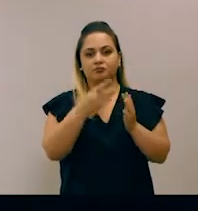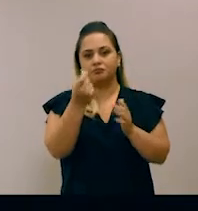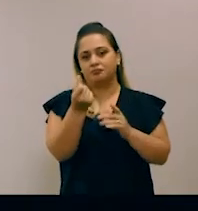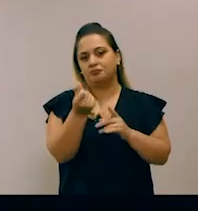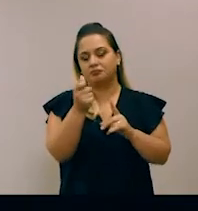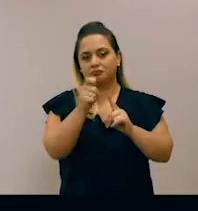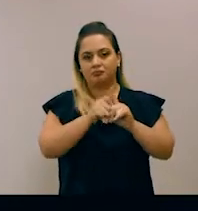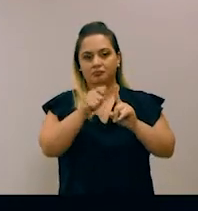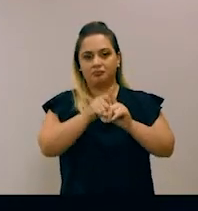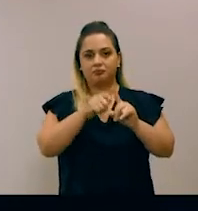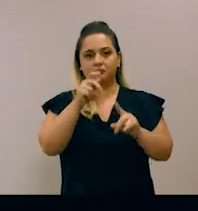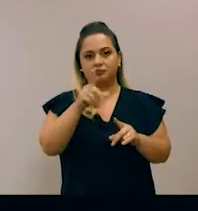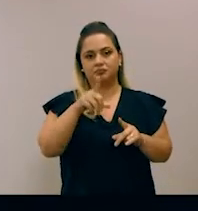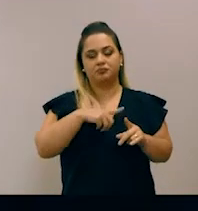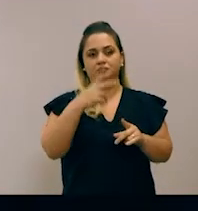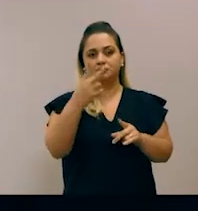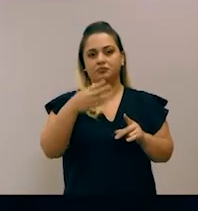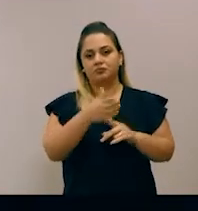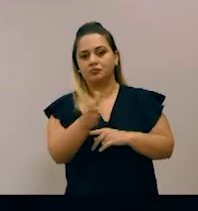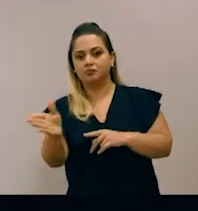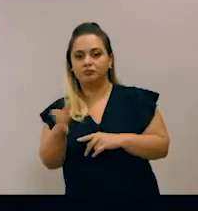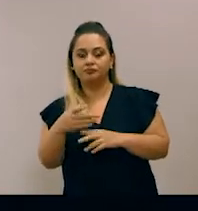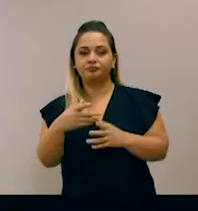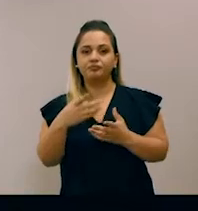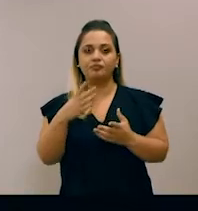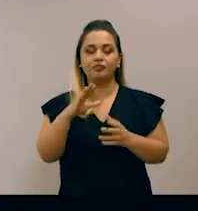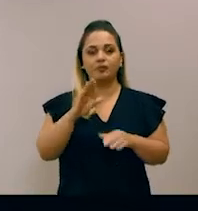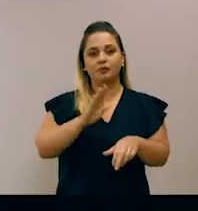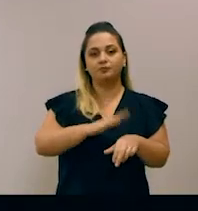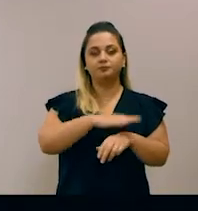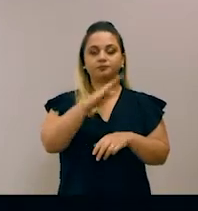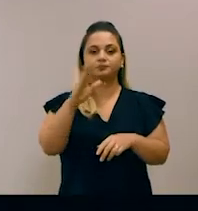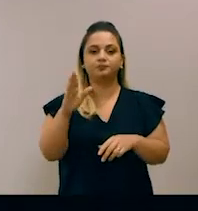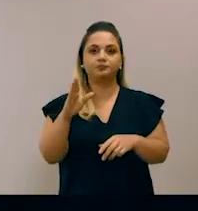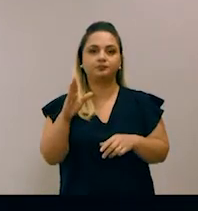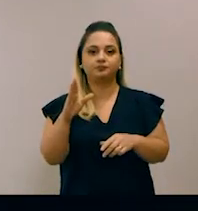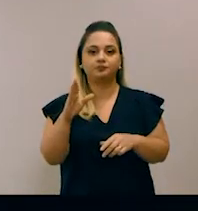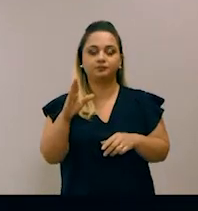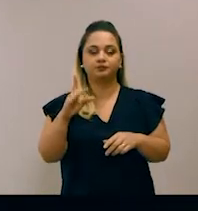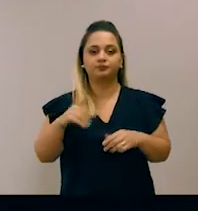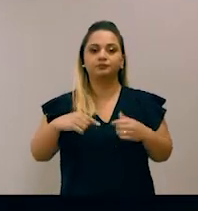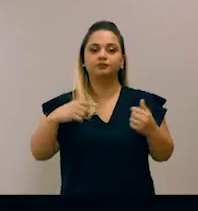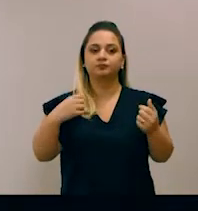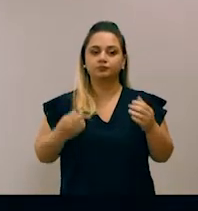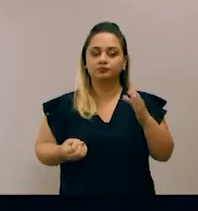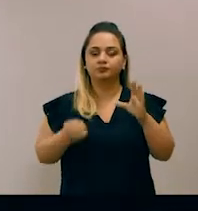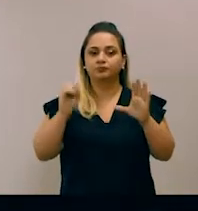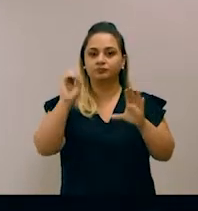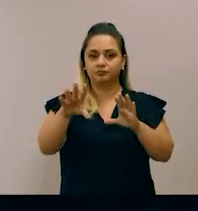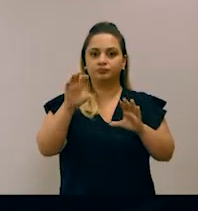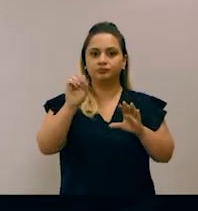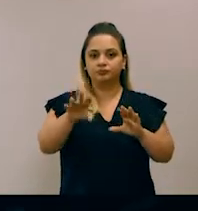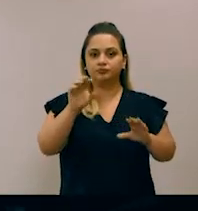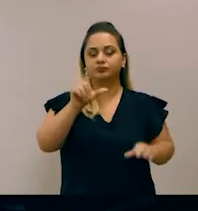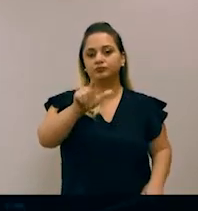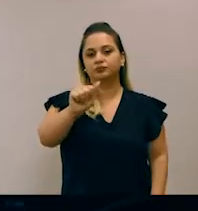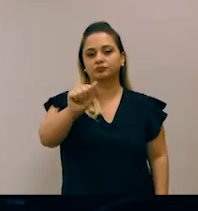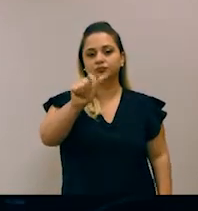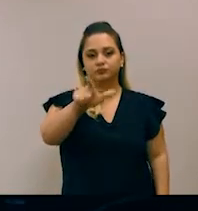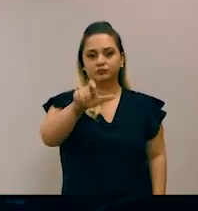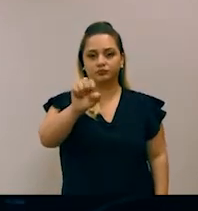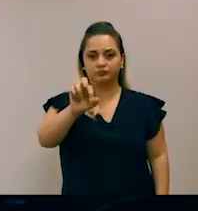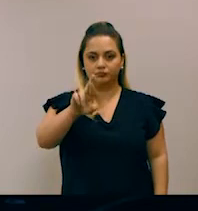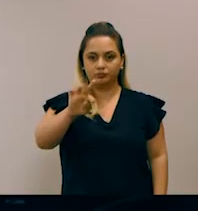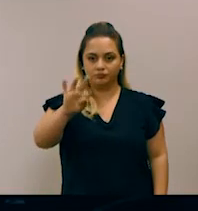6 months. If the price, if you have two deviations, if it's a price that is over the average, we're going to generate a